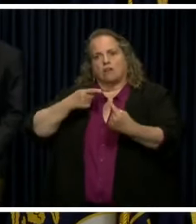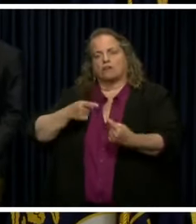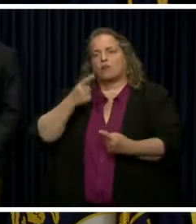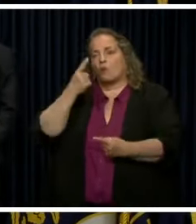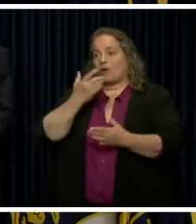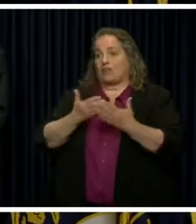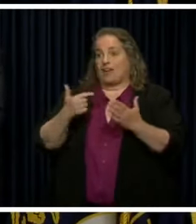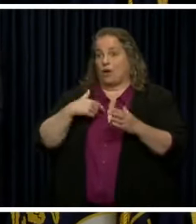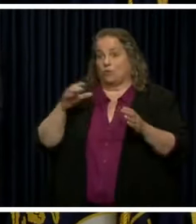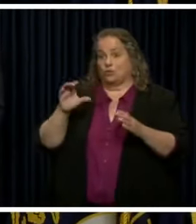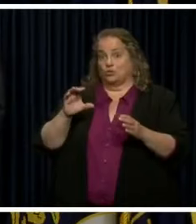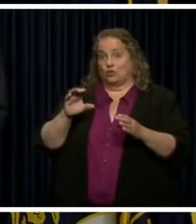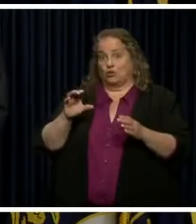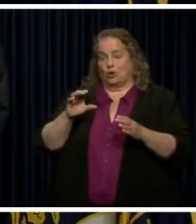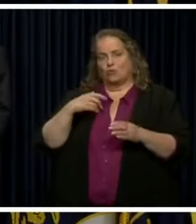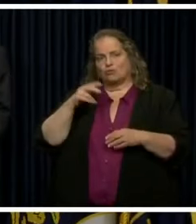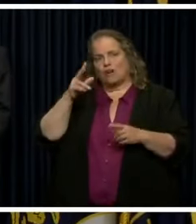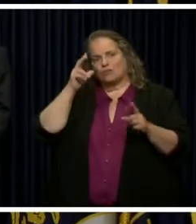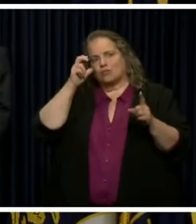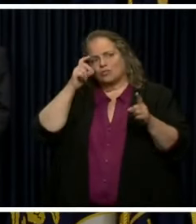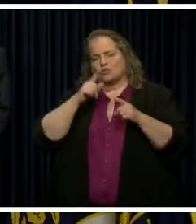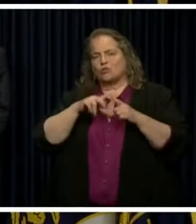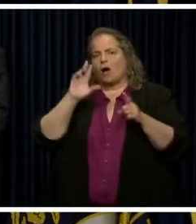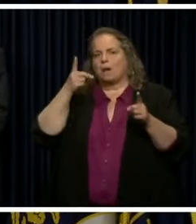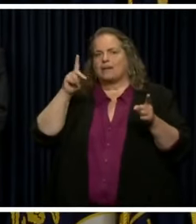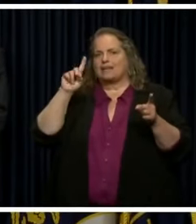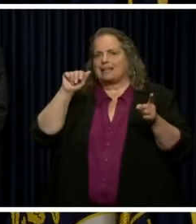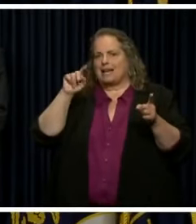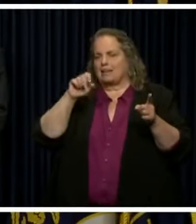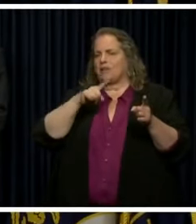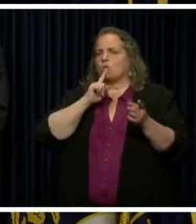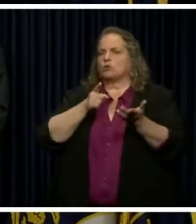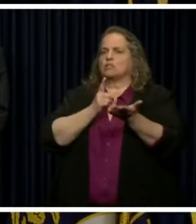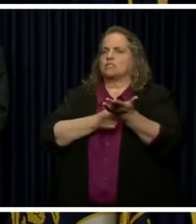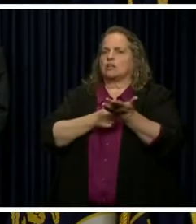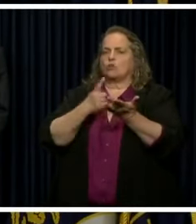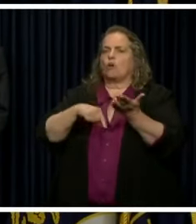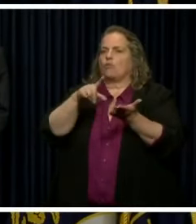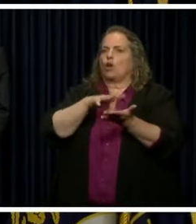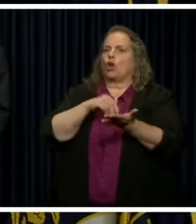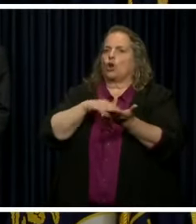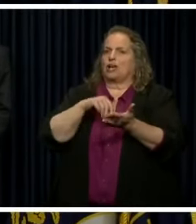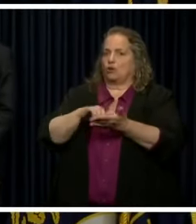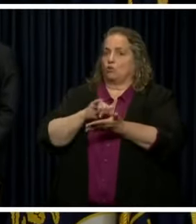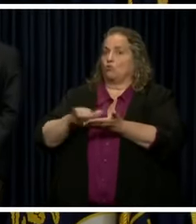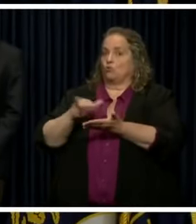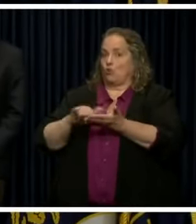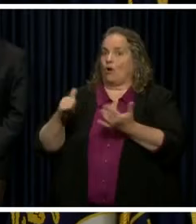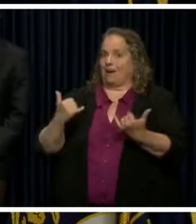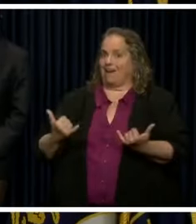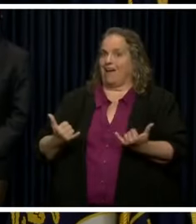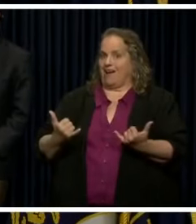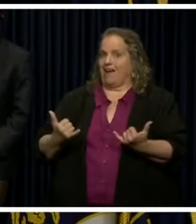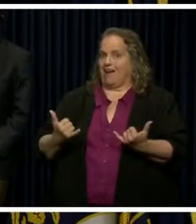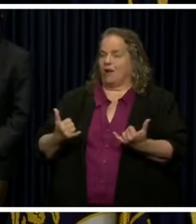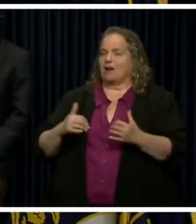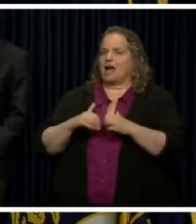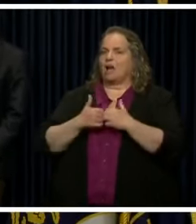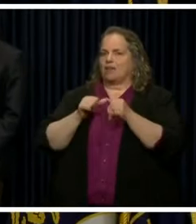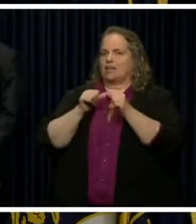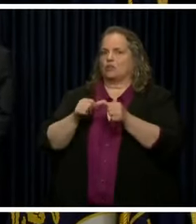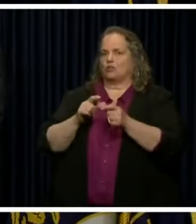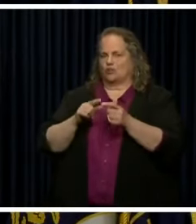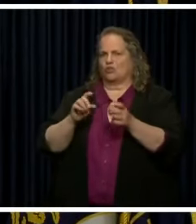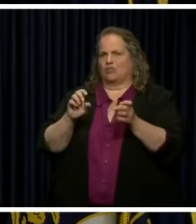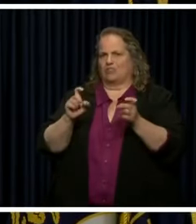doing at the press conference was trying to listen to an update. They were discussing about what they're learning in New York and how that is, how this is continuing to evolve.